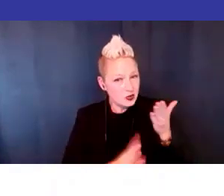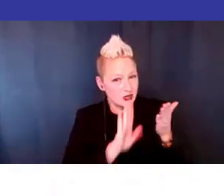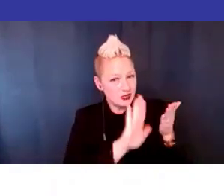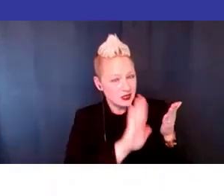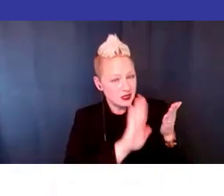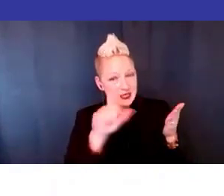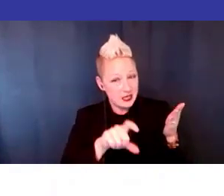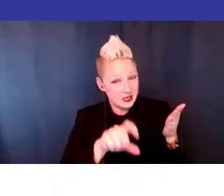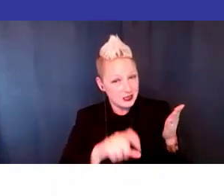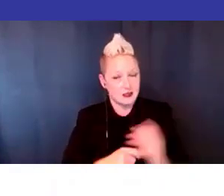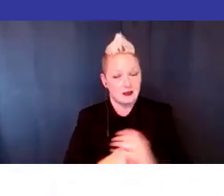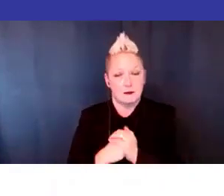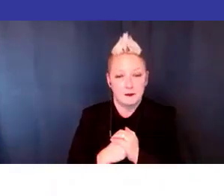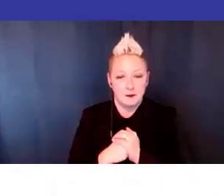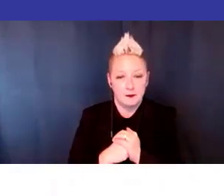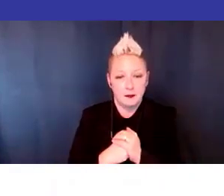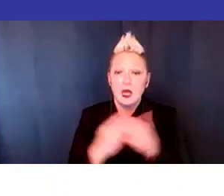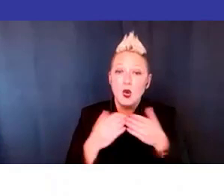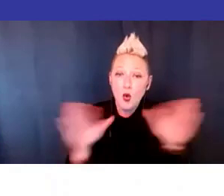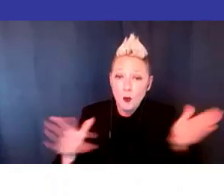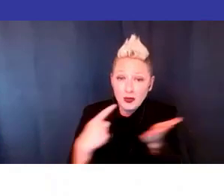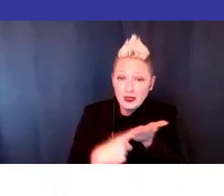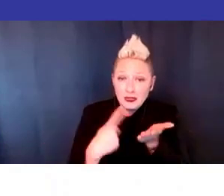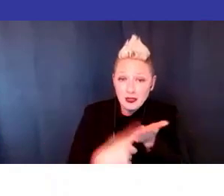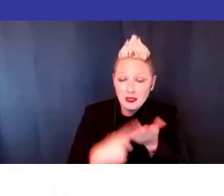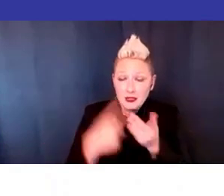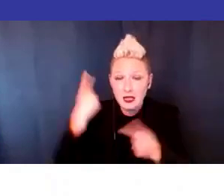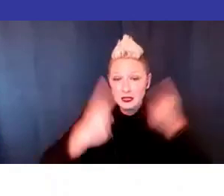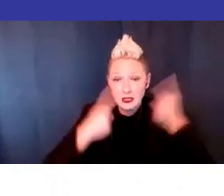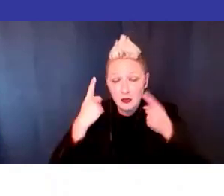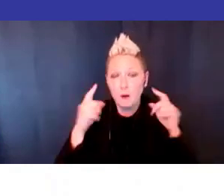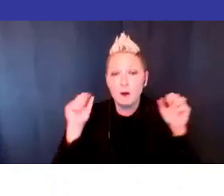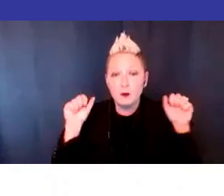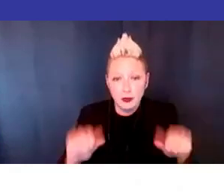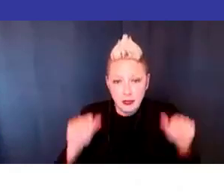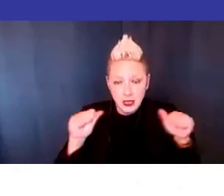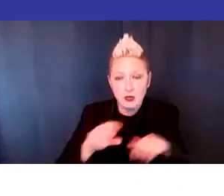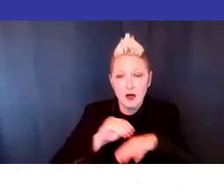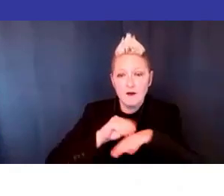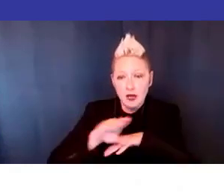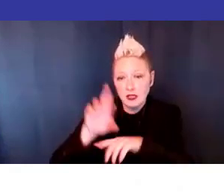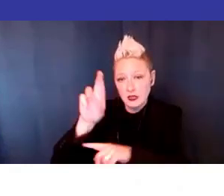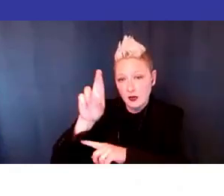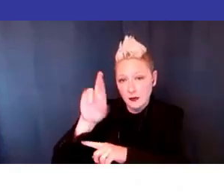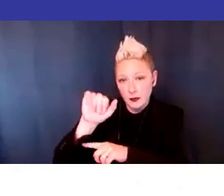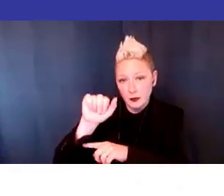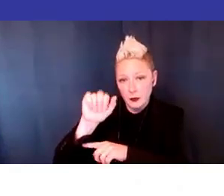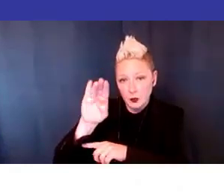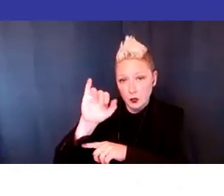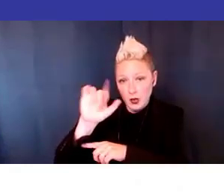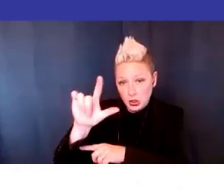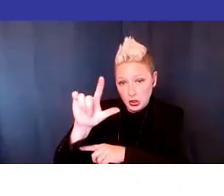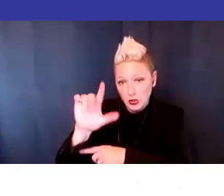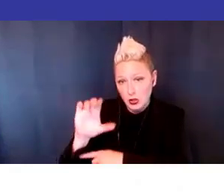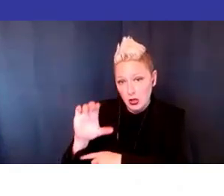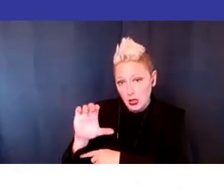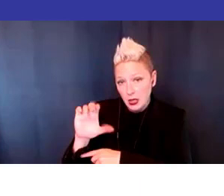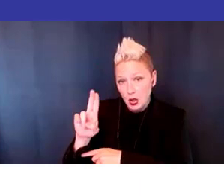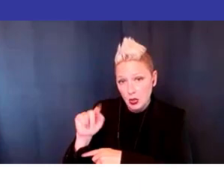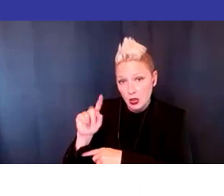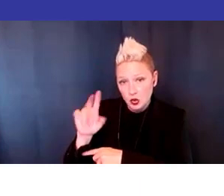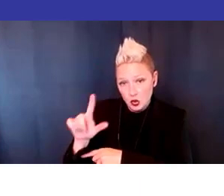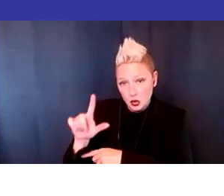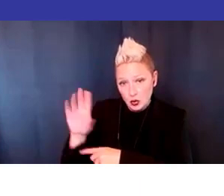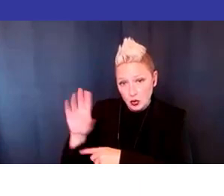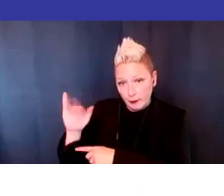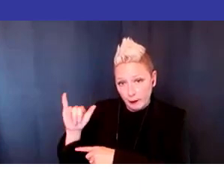and when they openly discuss and consider potential effects of racial and cultural bias. The better